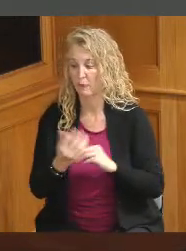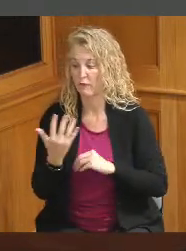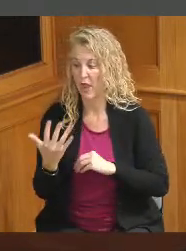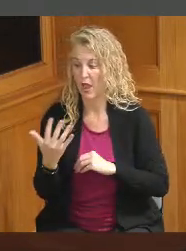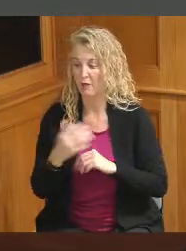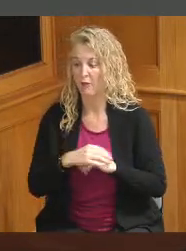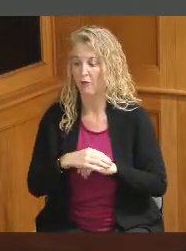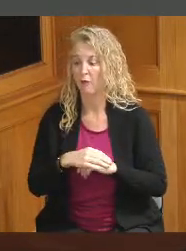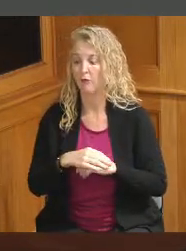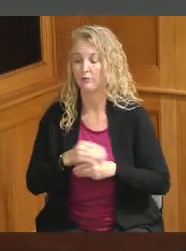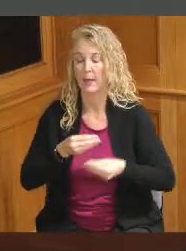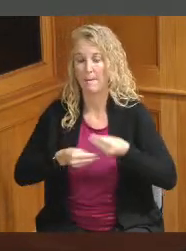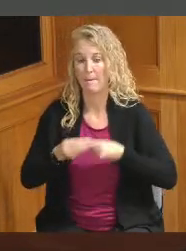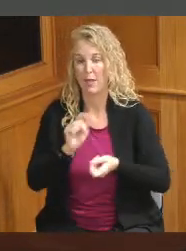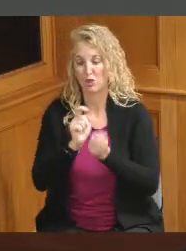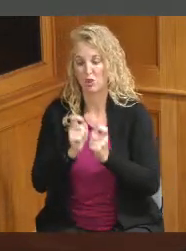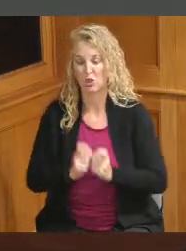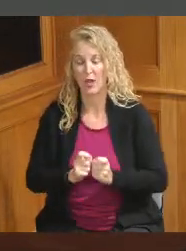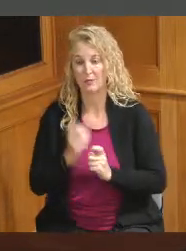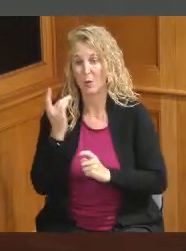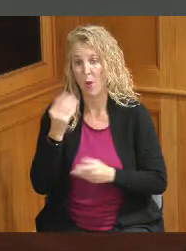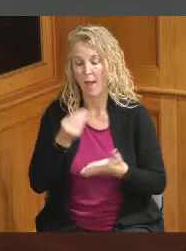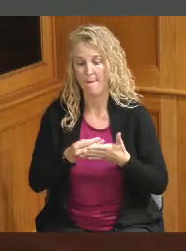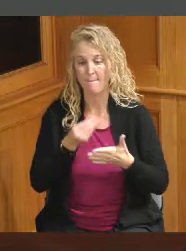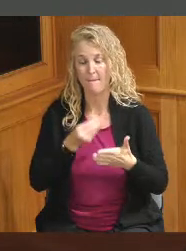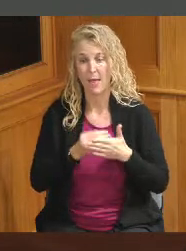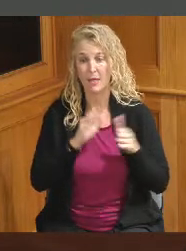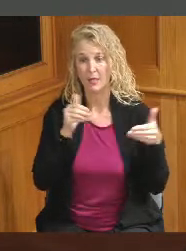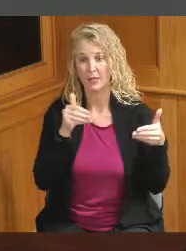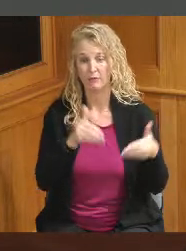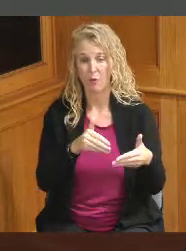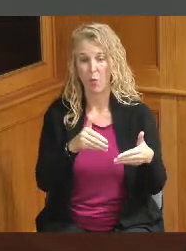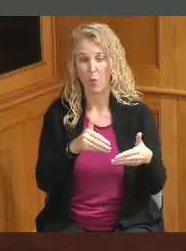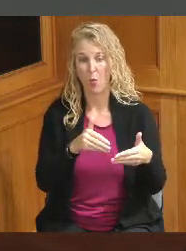5 is a budget adjustment. This includes dollars for